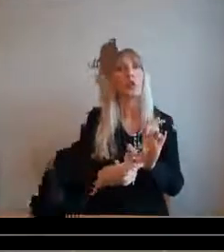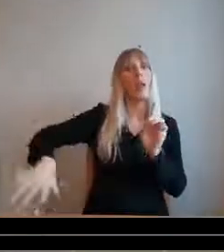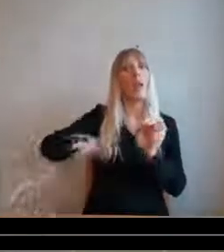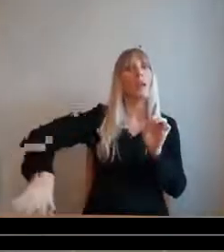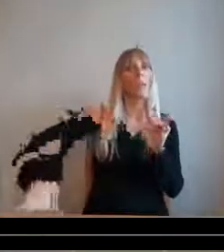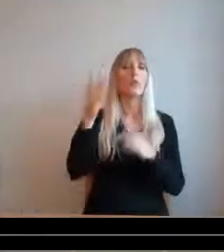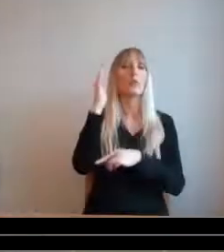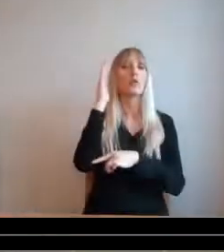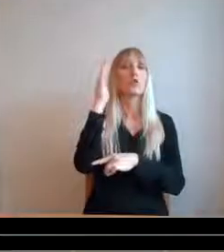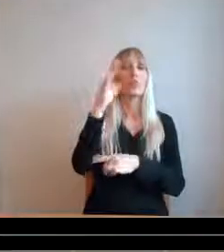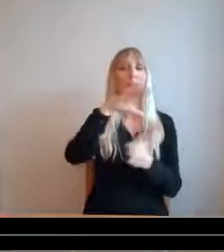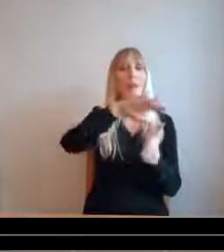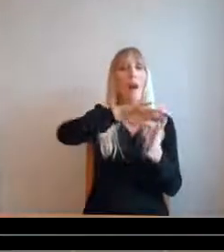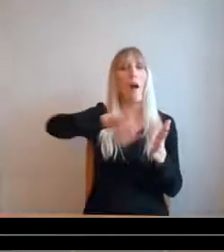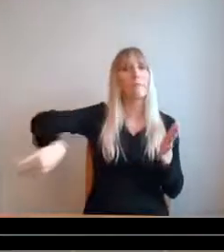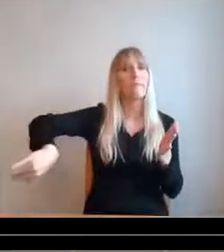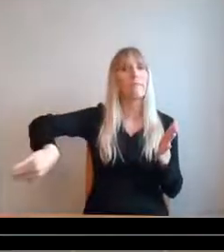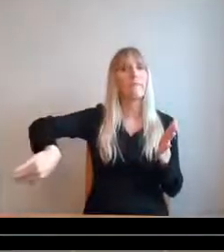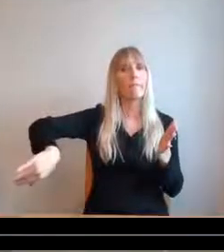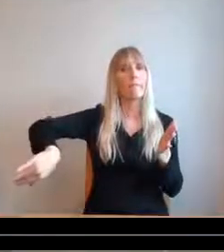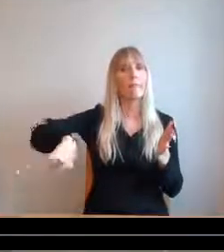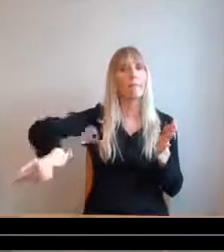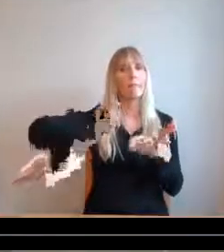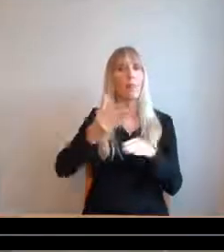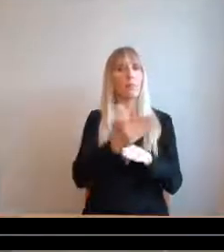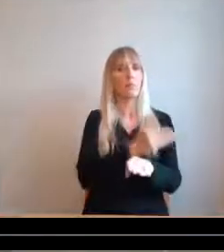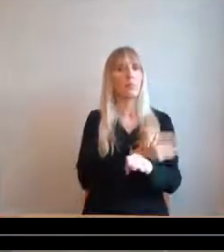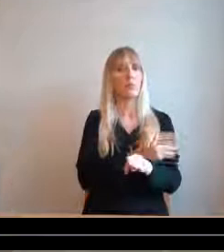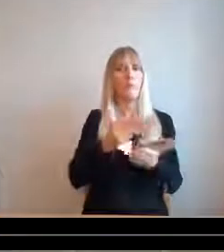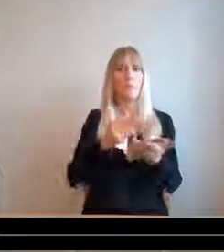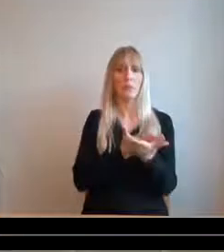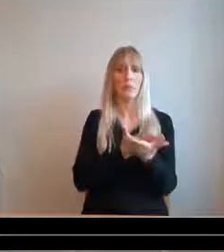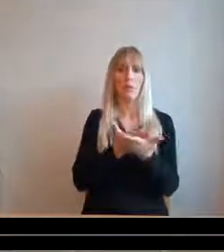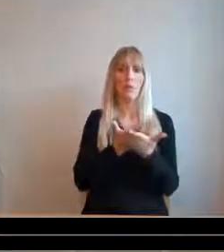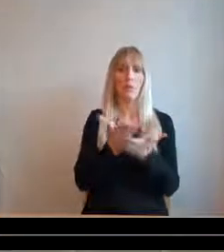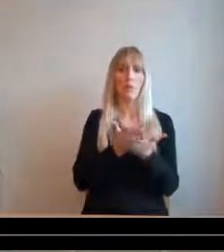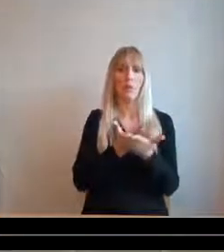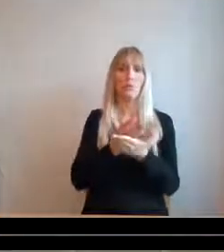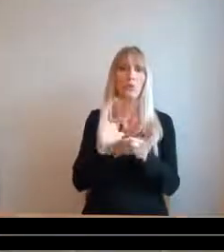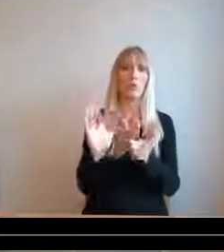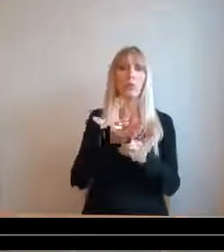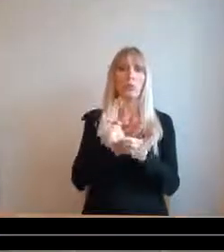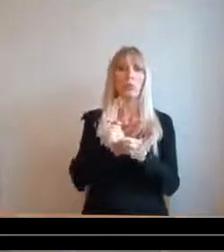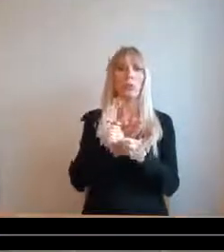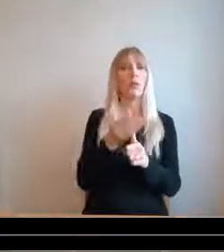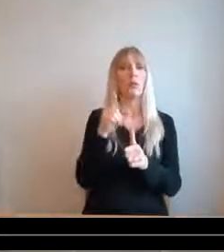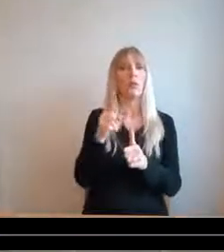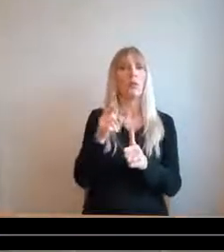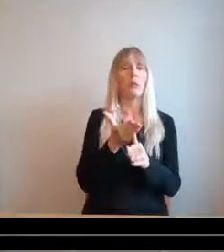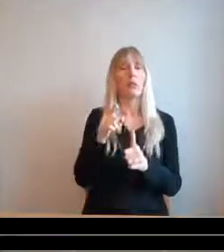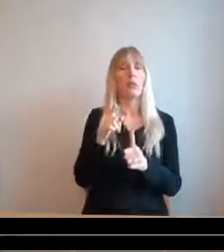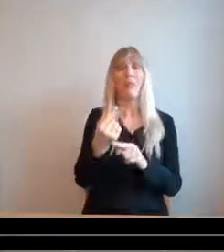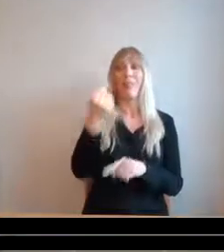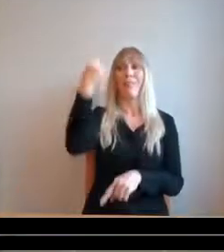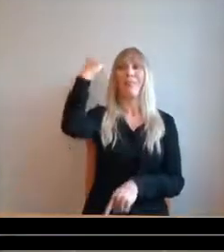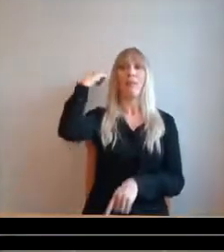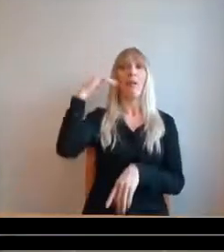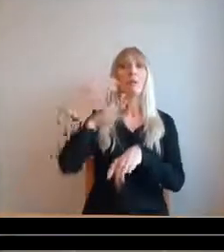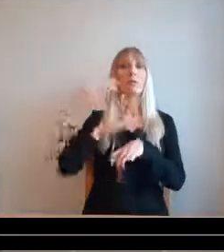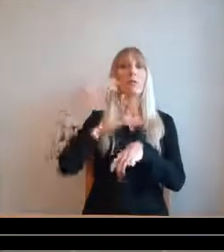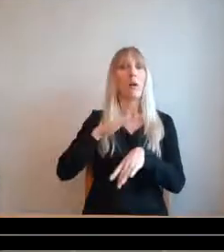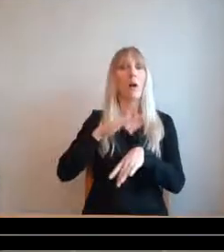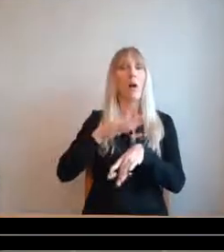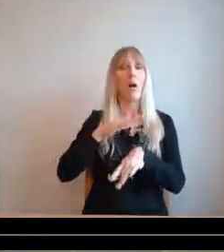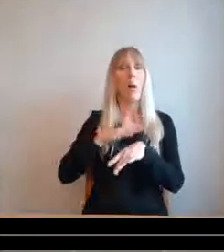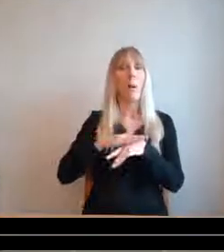trees taken out of it, whereas in the previous supplementary consultation, because we didn't at that